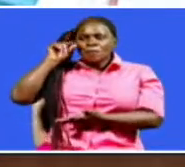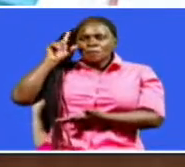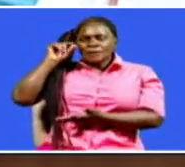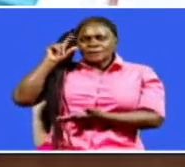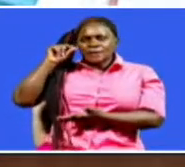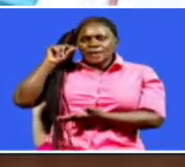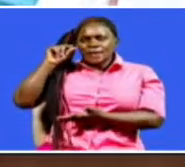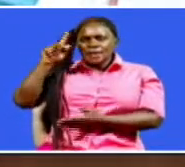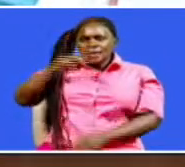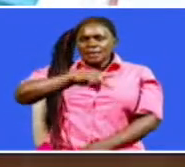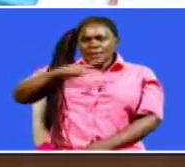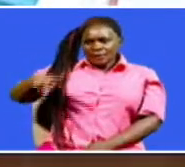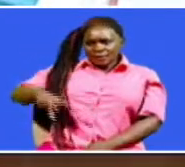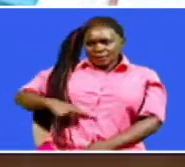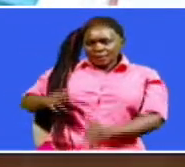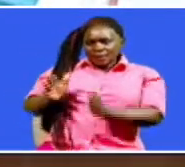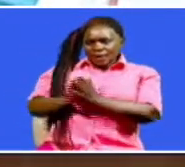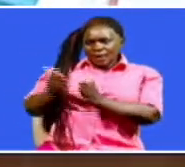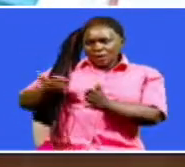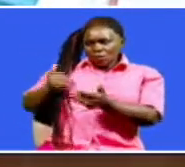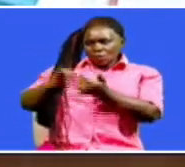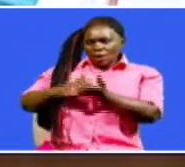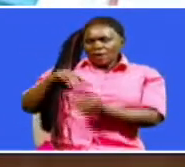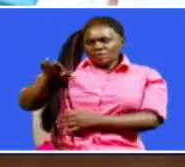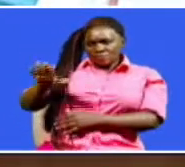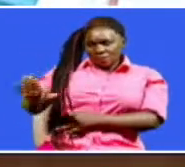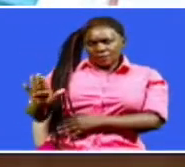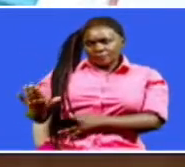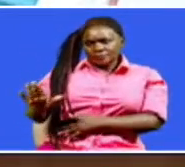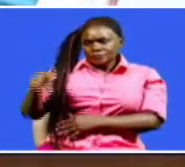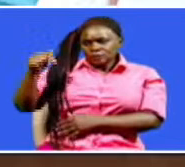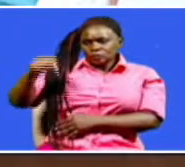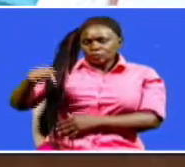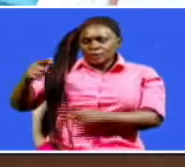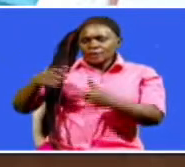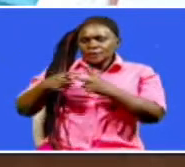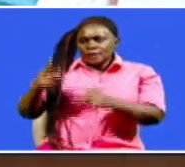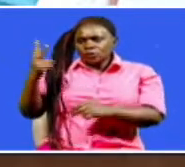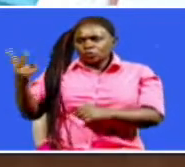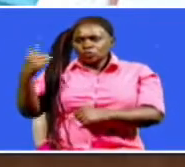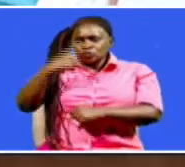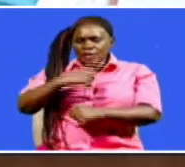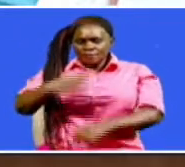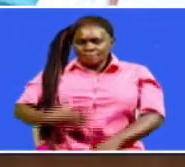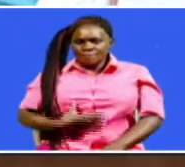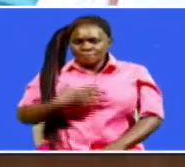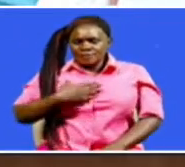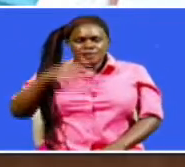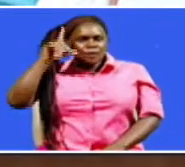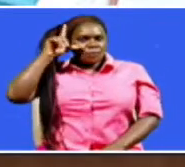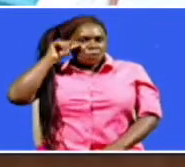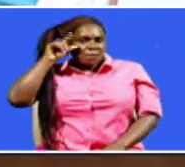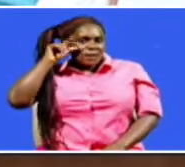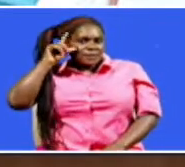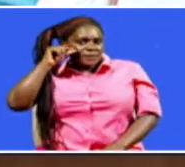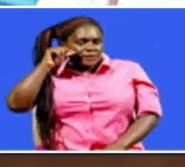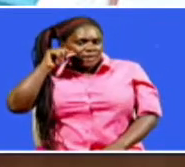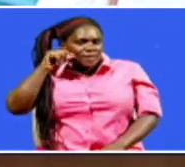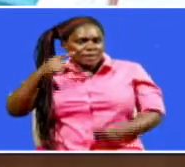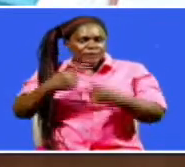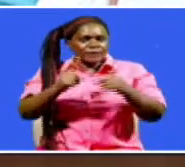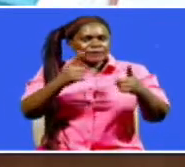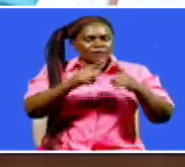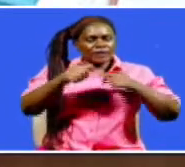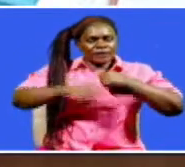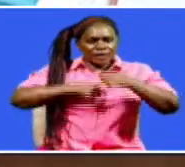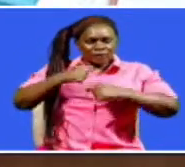Their Majesties King Charles III and Queen Camilla today started their 2 days visit of Mombasa with various